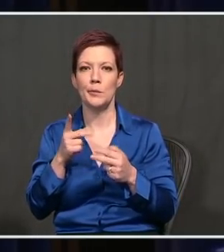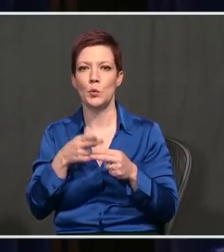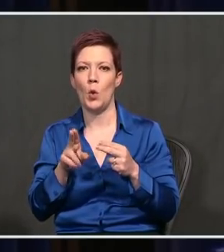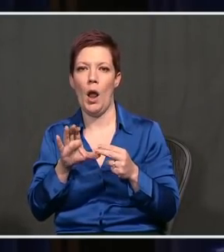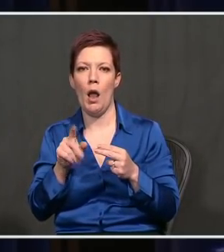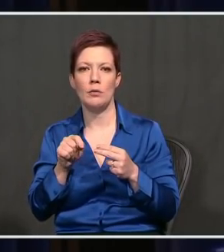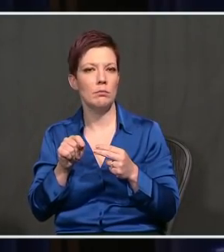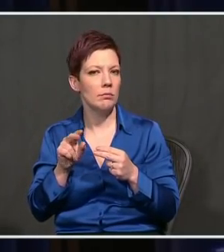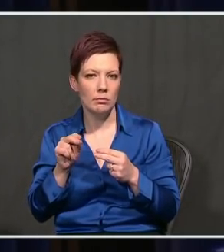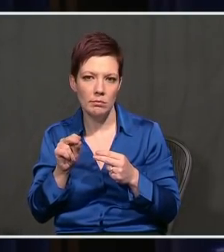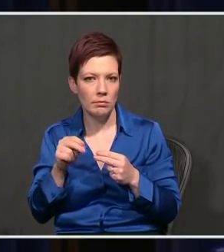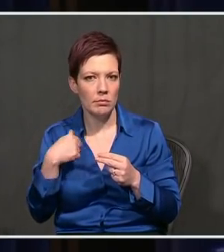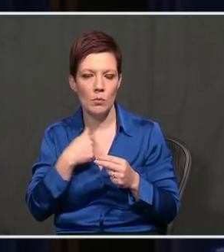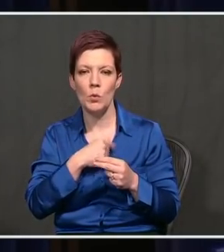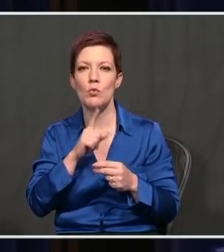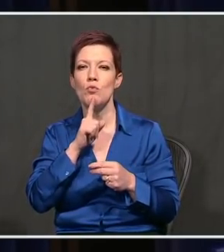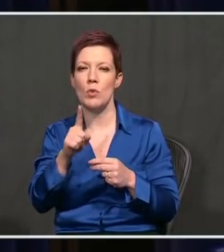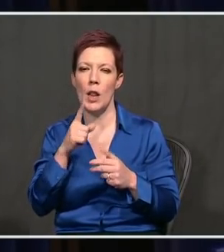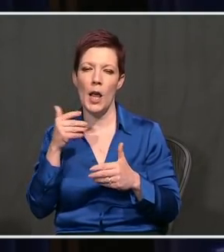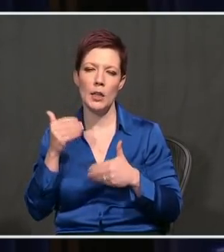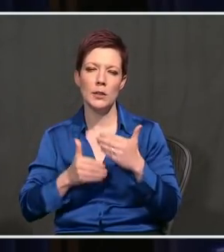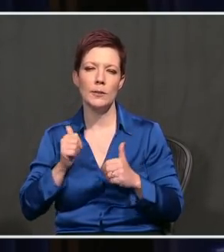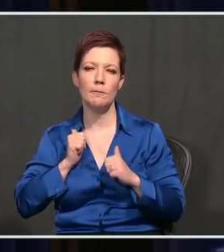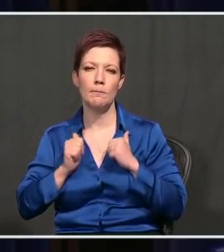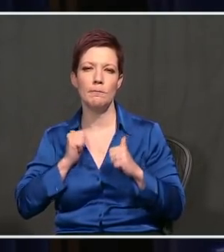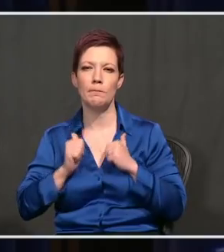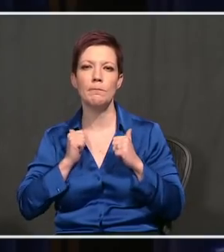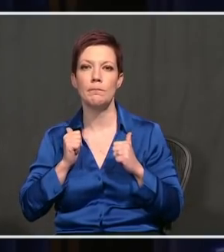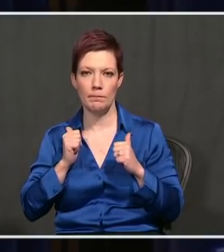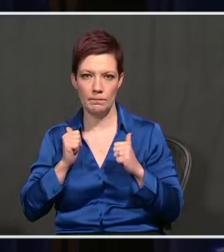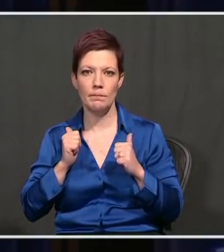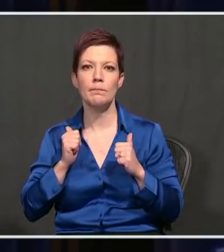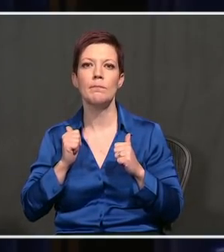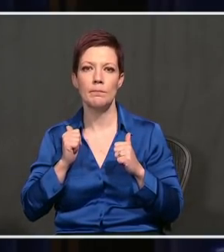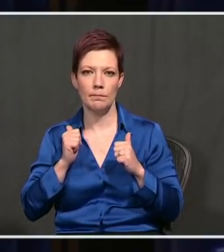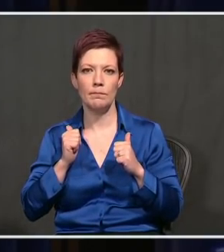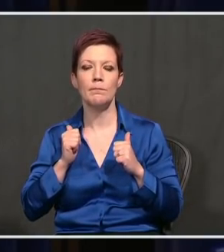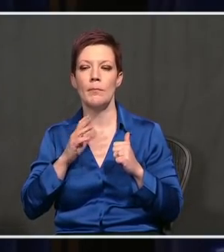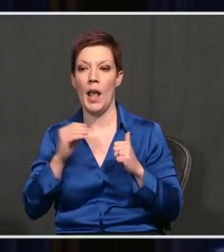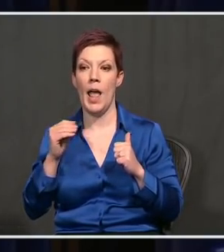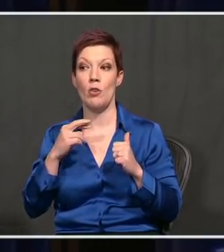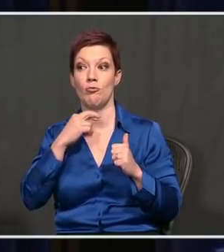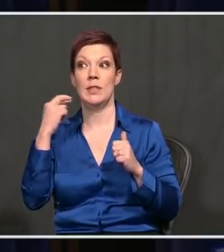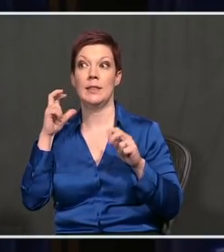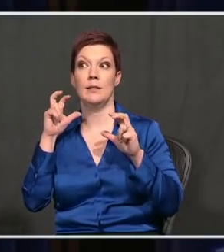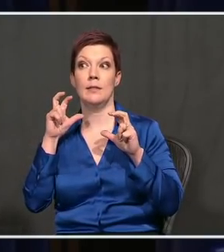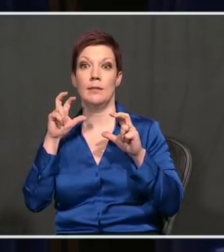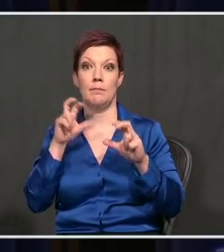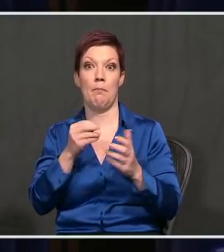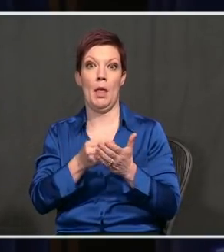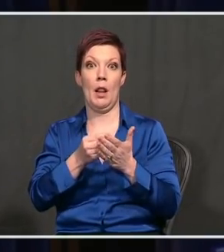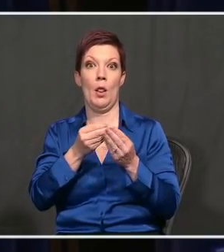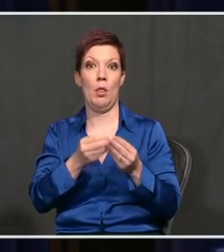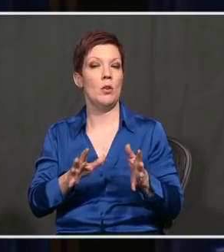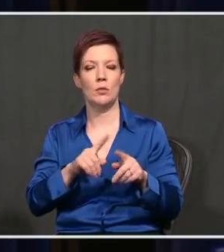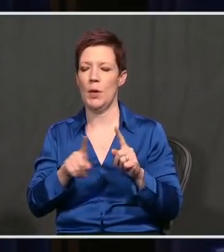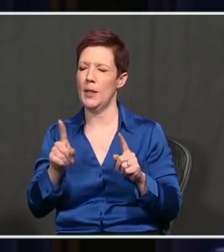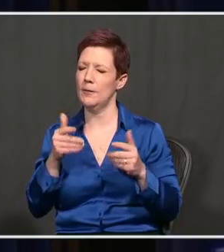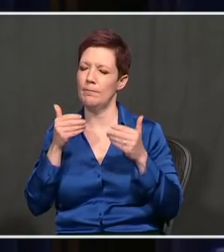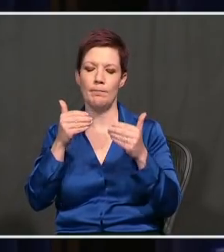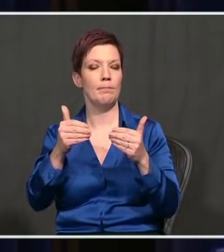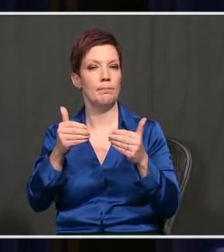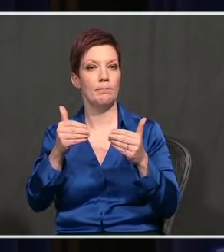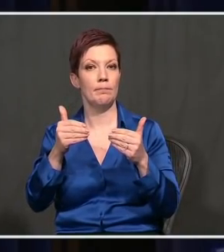really have a plea to all of us to keep our minds open, to keep our ears open, to